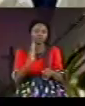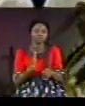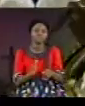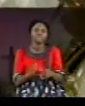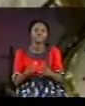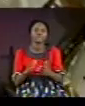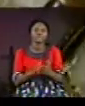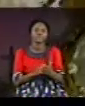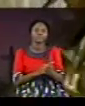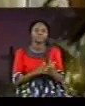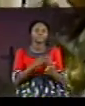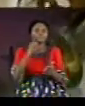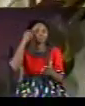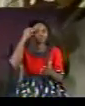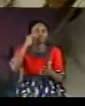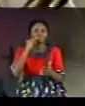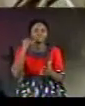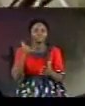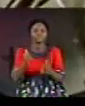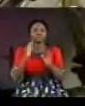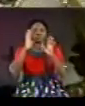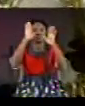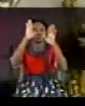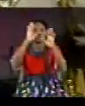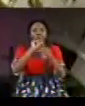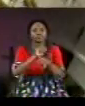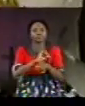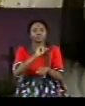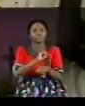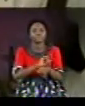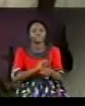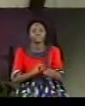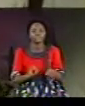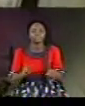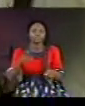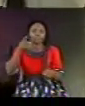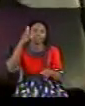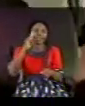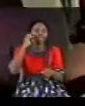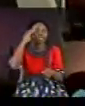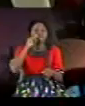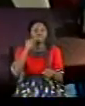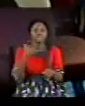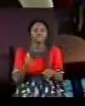Come to this left-hand side of the stage and share your testimony with us.